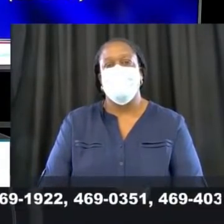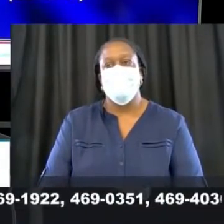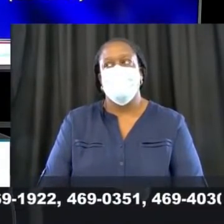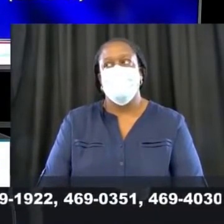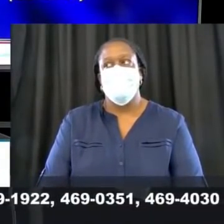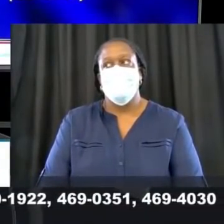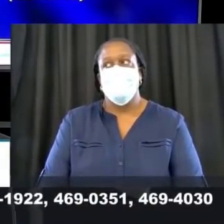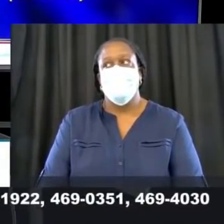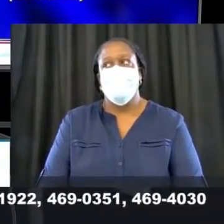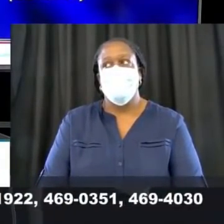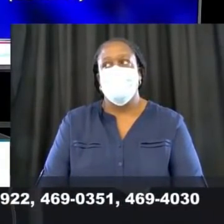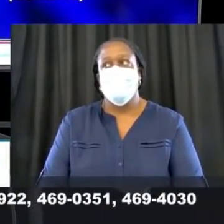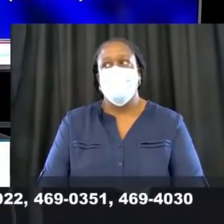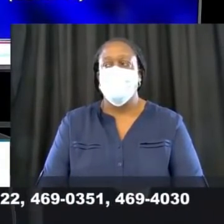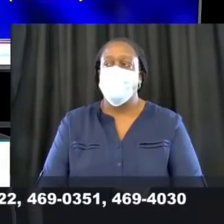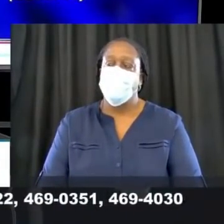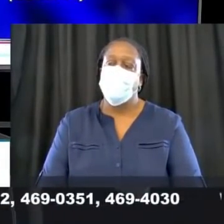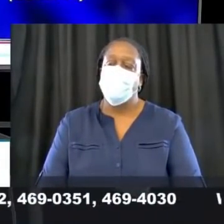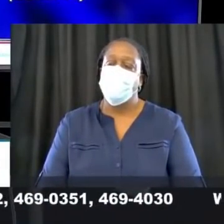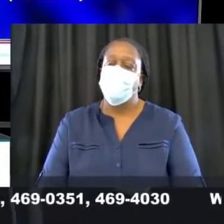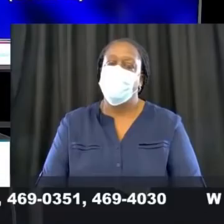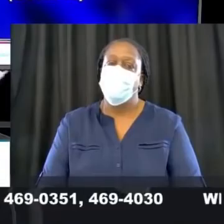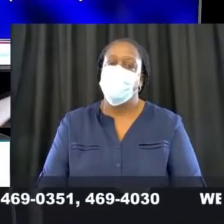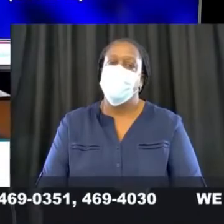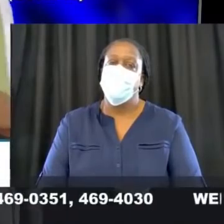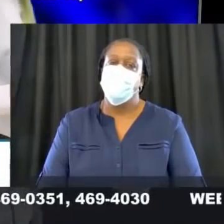COVID-19 regulations. Superintendent.